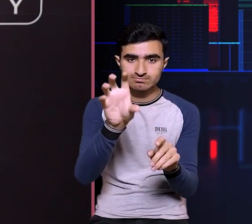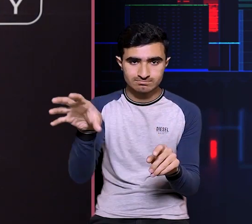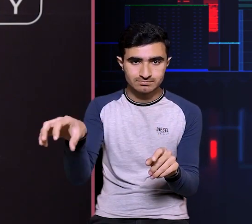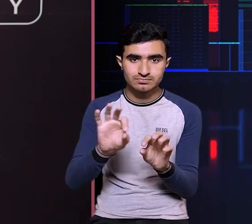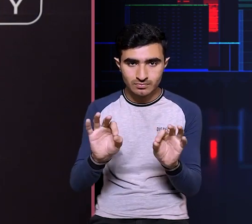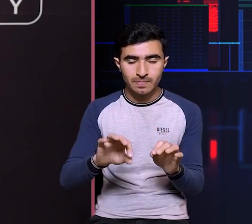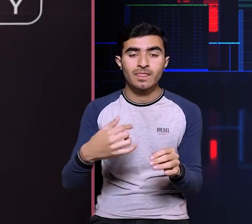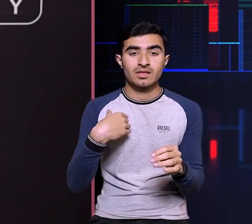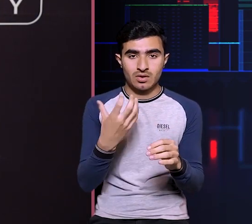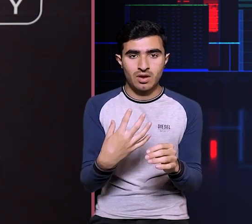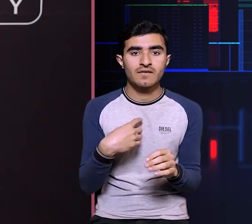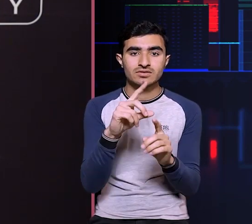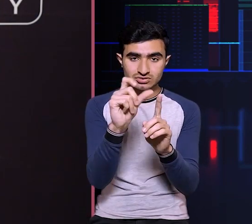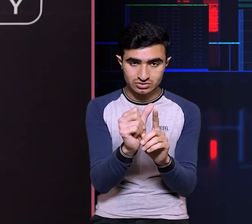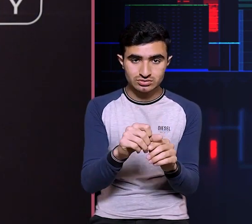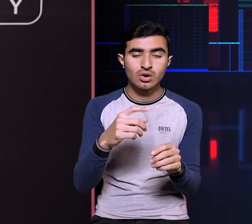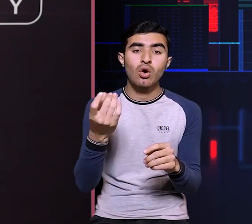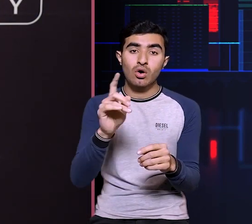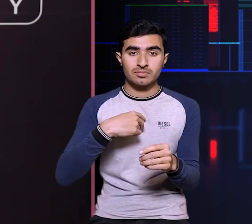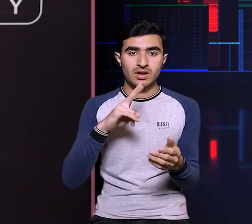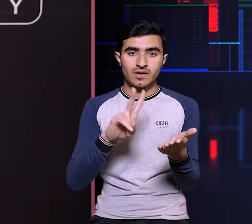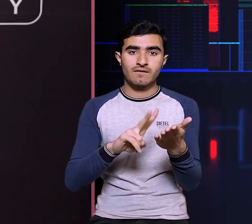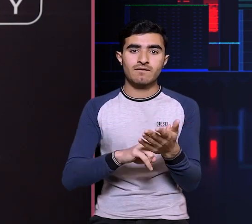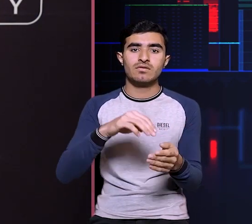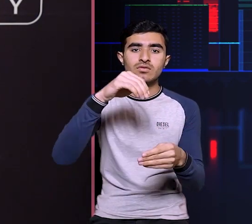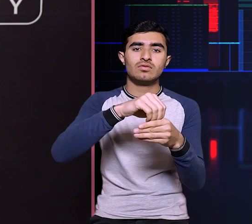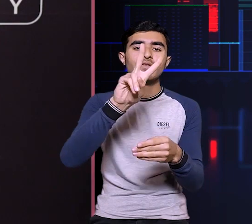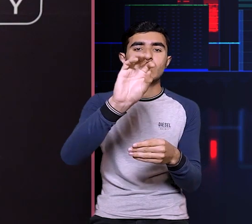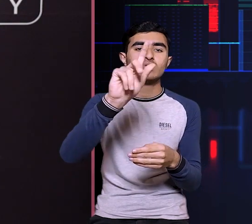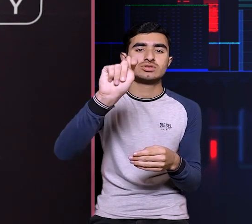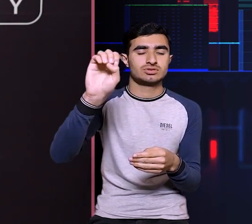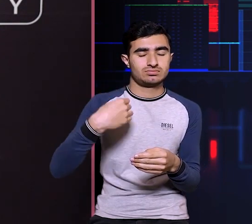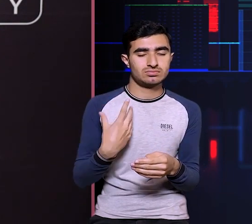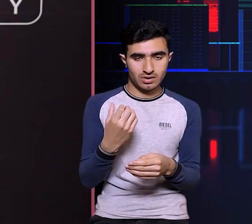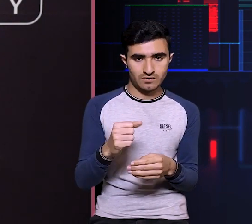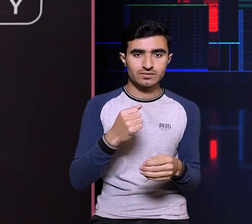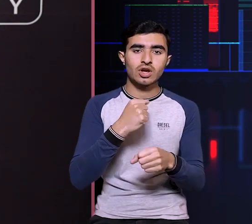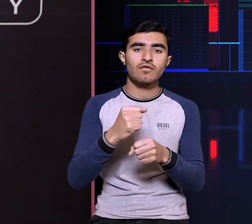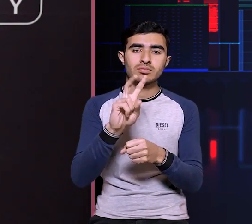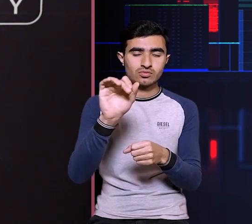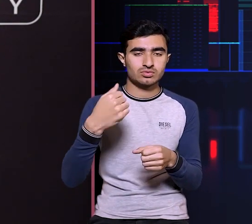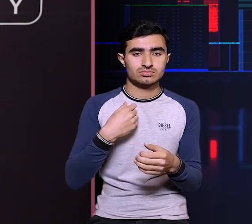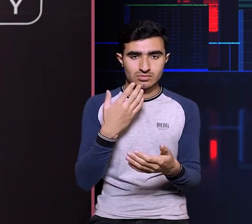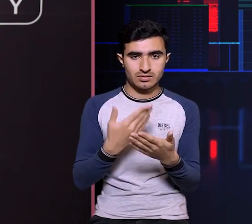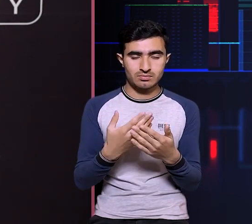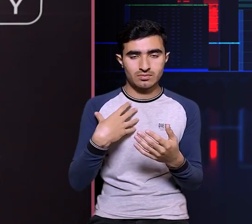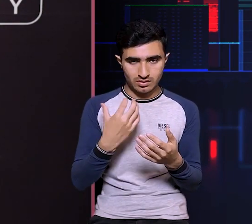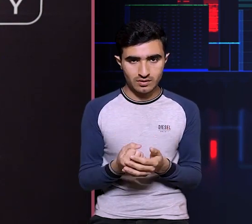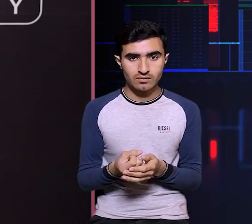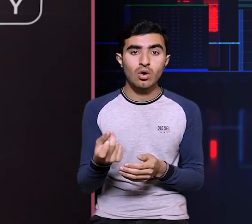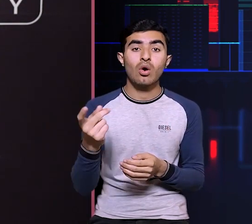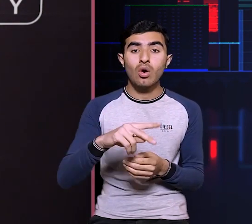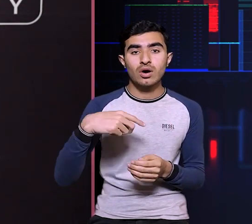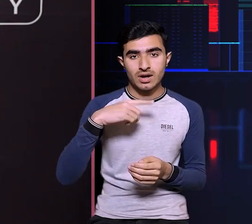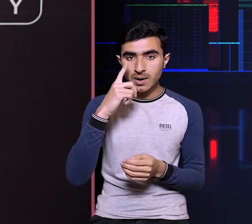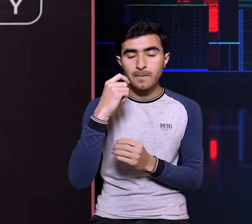the business community of women. Power has come through these chambers, and women are getting very, very aggressive now in